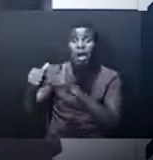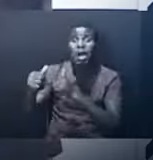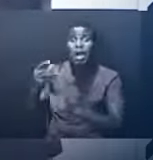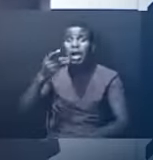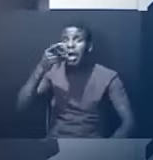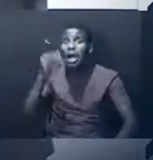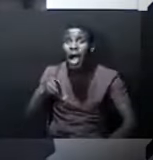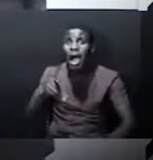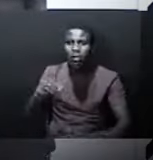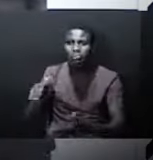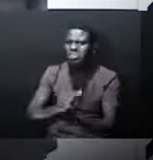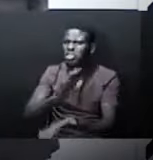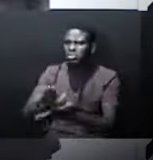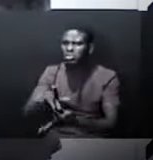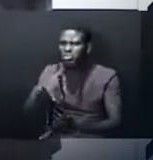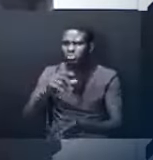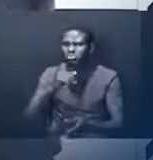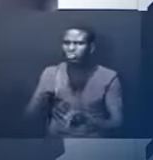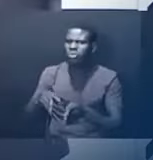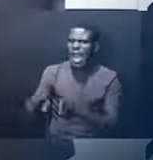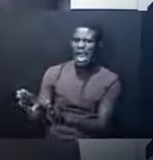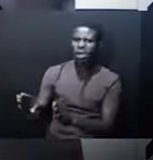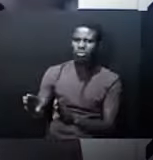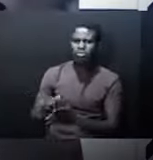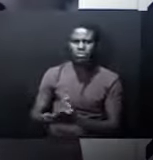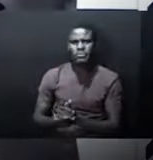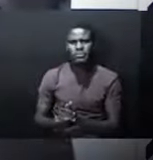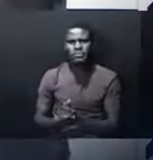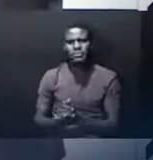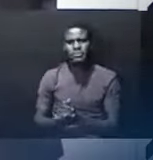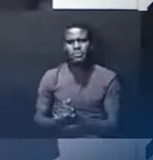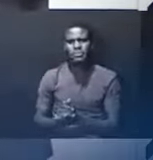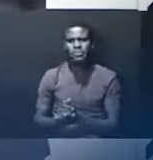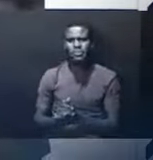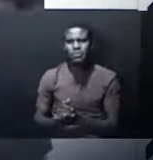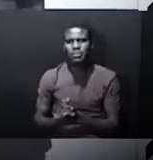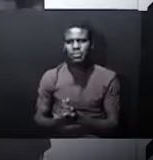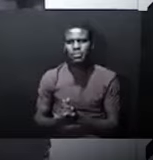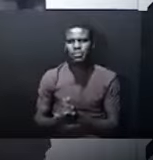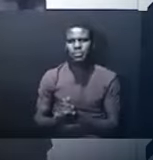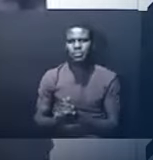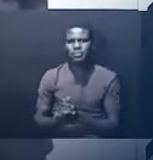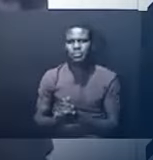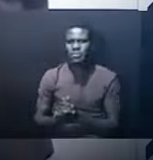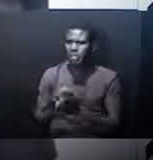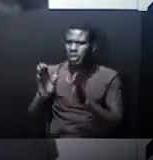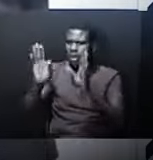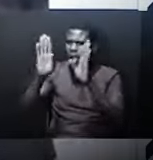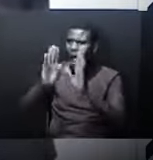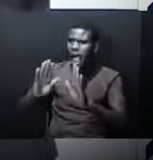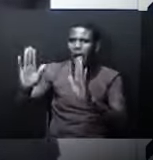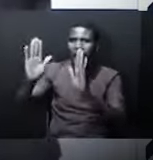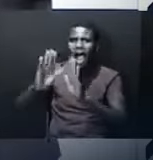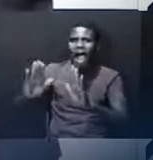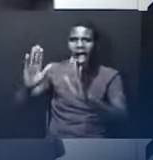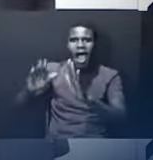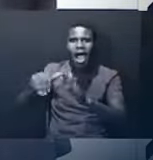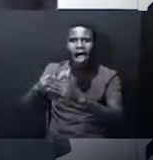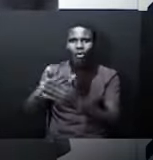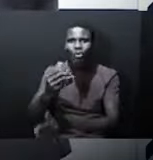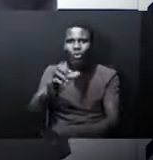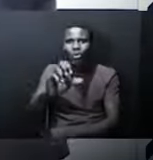destroys. So don't give him space. See, it is wonderful the way seeds